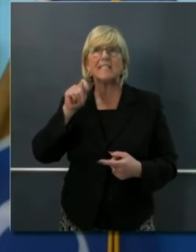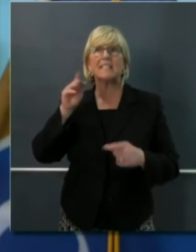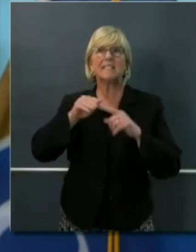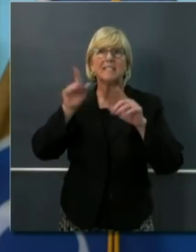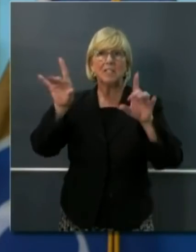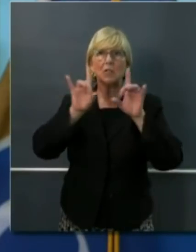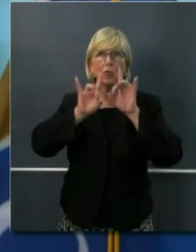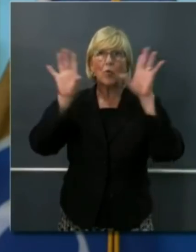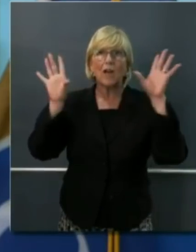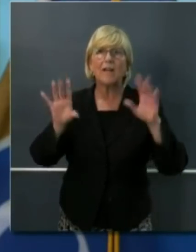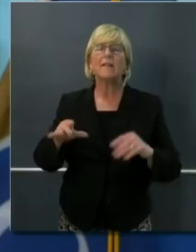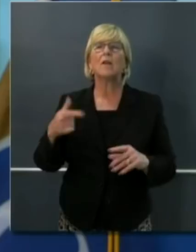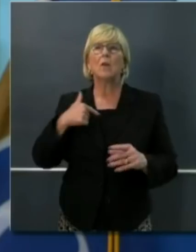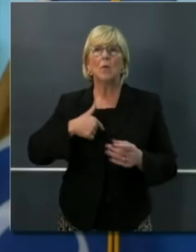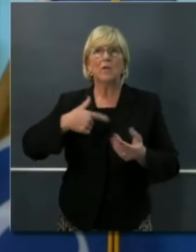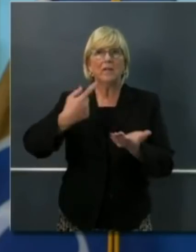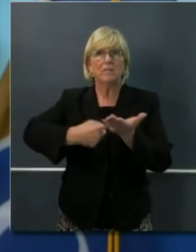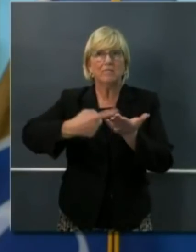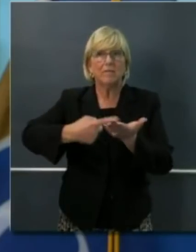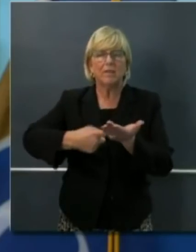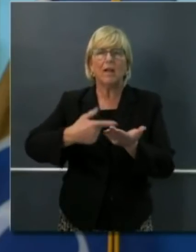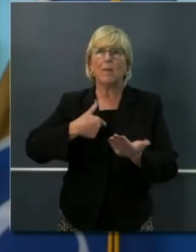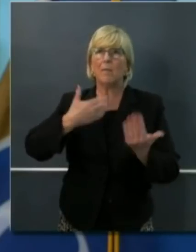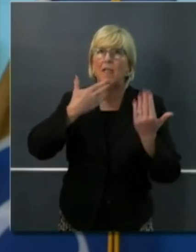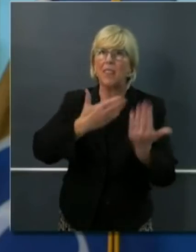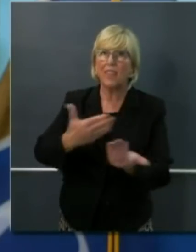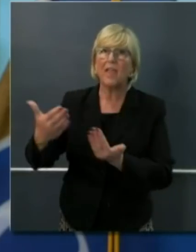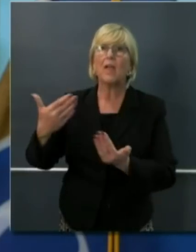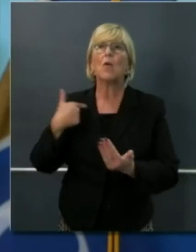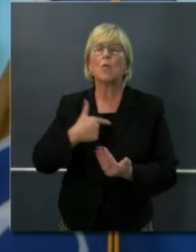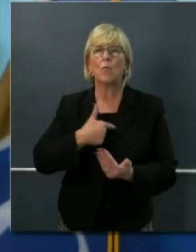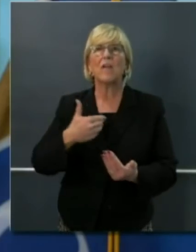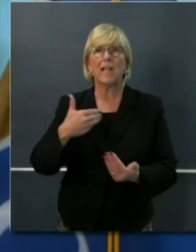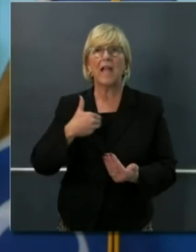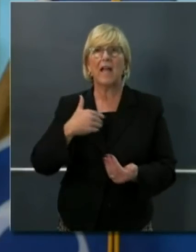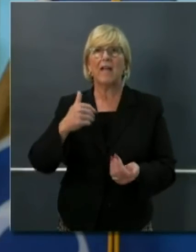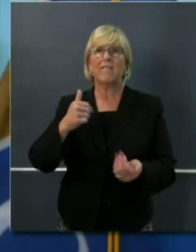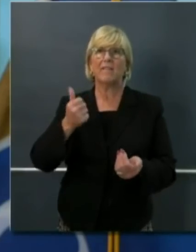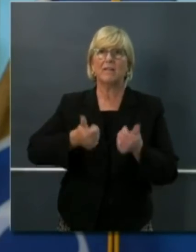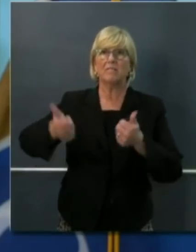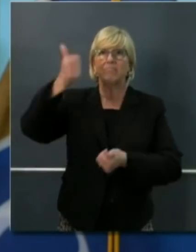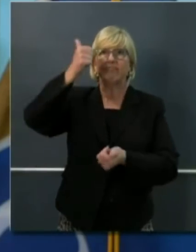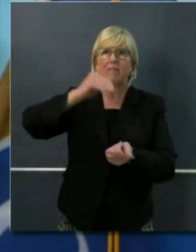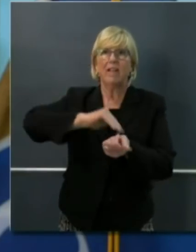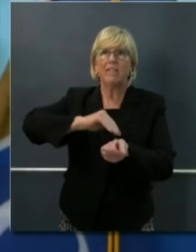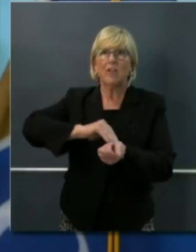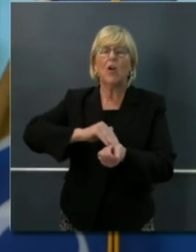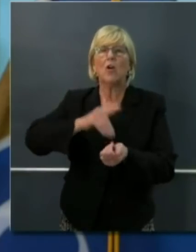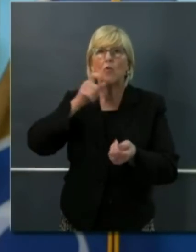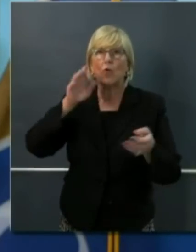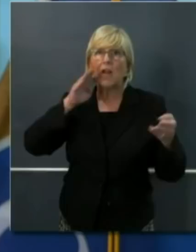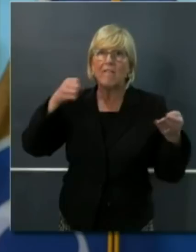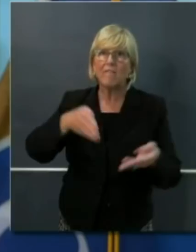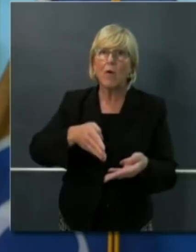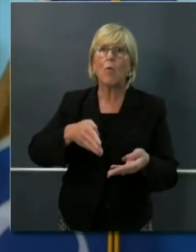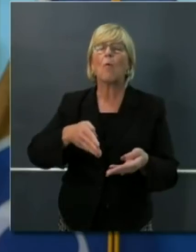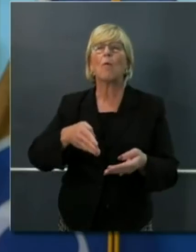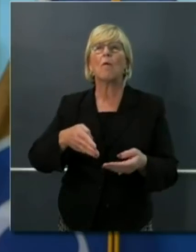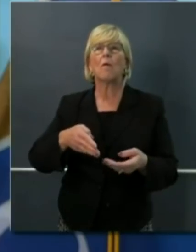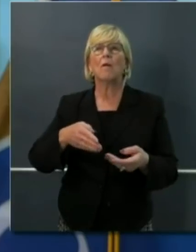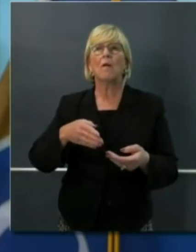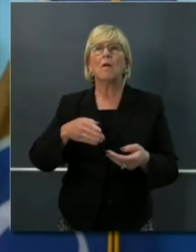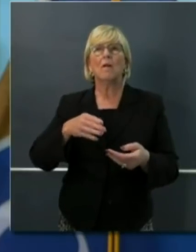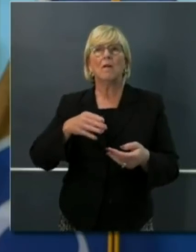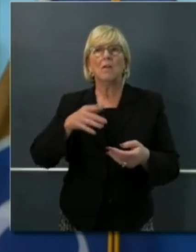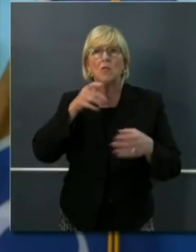very specific terms. And again, I'm very grateful that we have a Surgeon General, and very grateful we have the one we have that put out all those